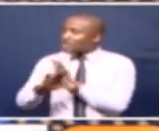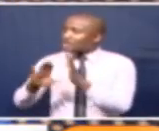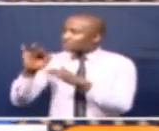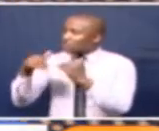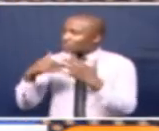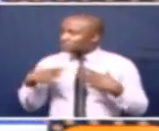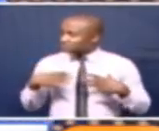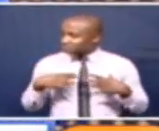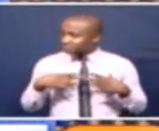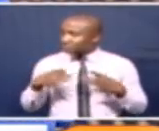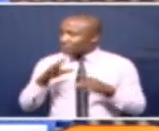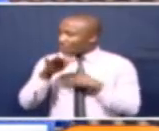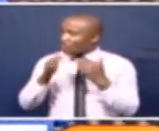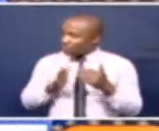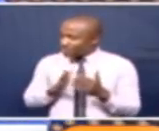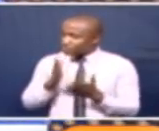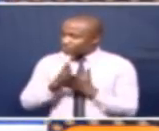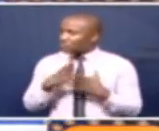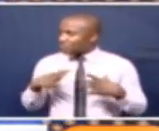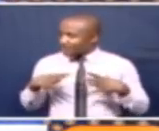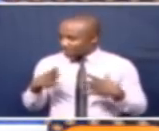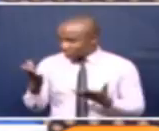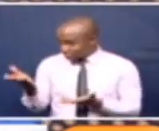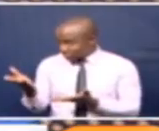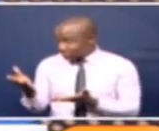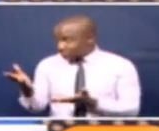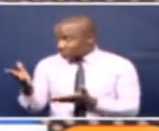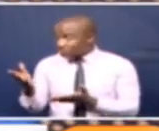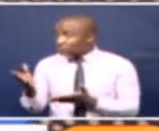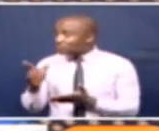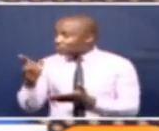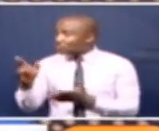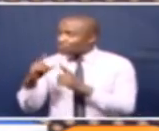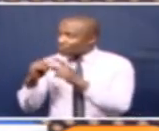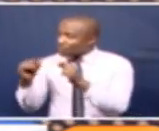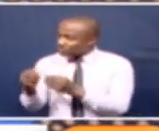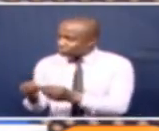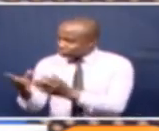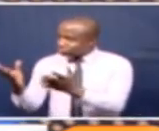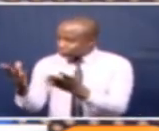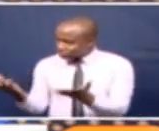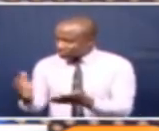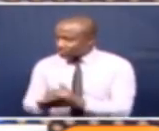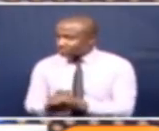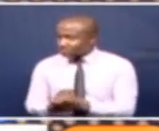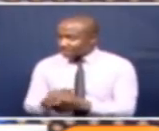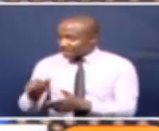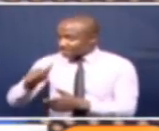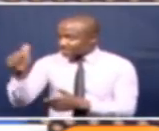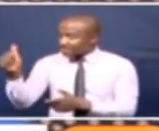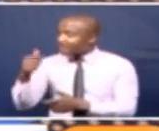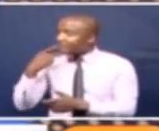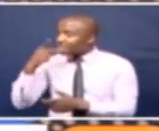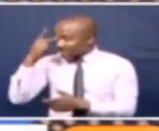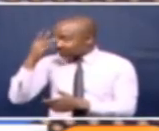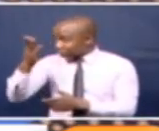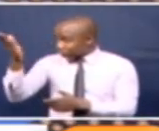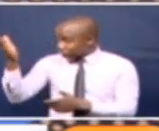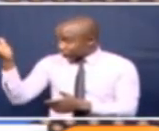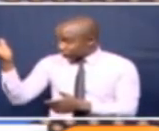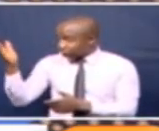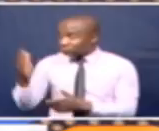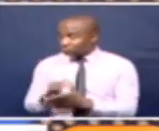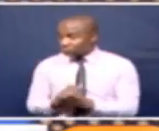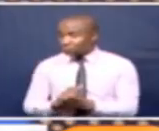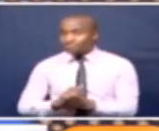and indeed all the women of this nation, what would be your words to her, and indeed to the other parents out there that